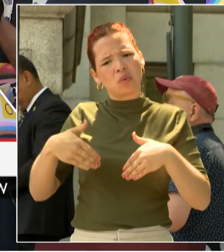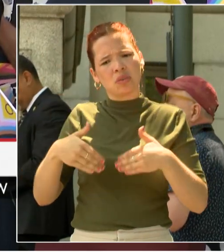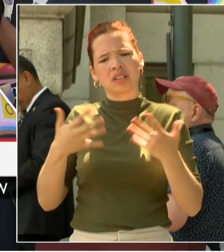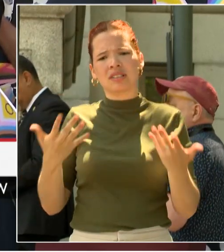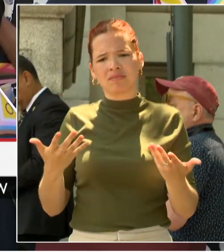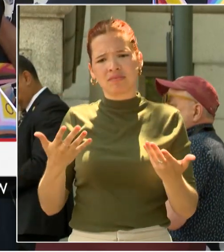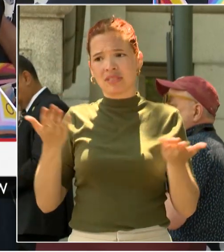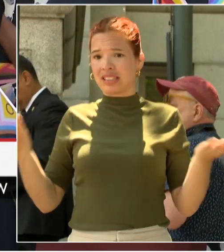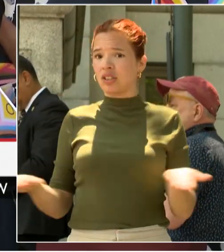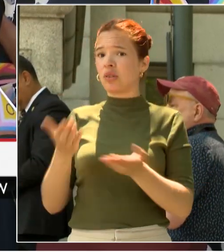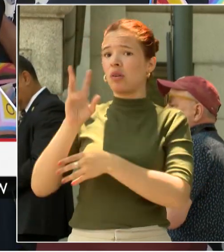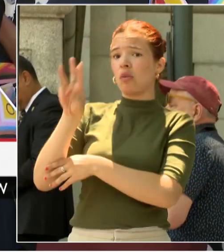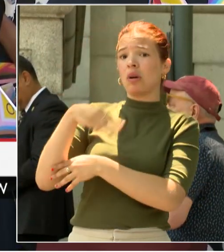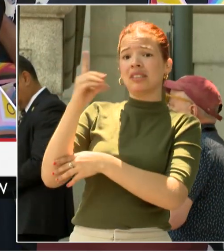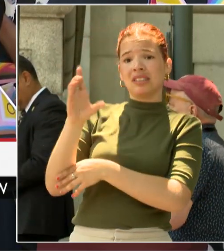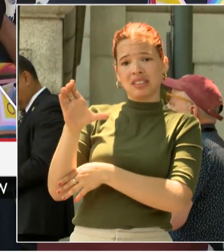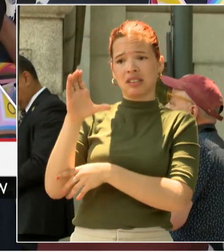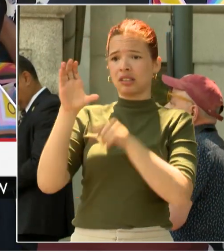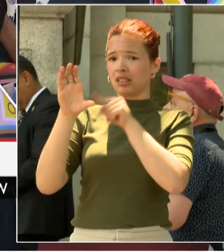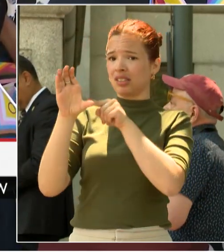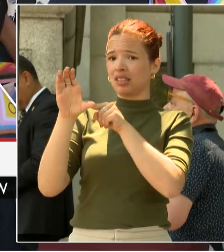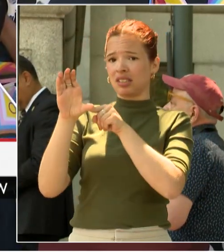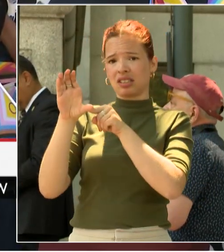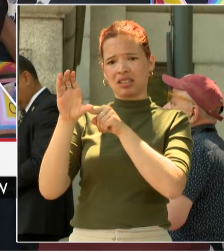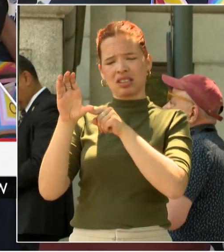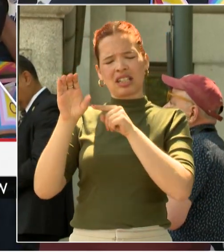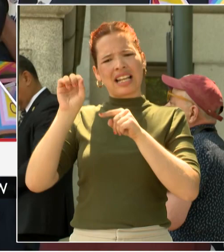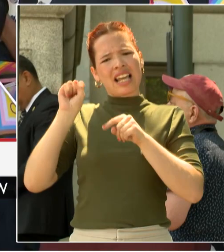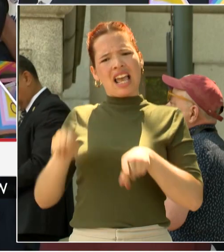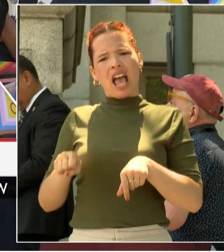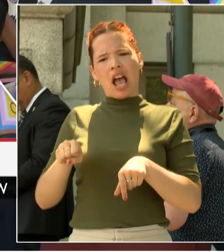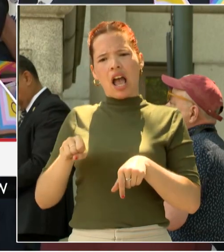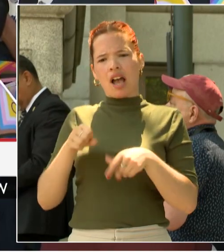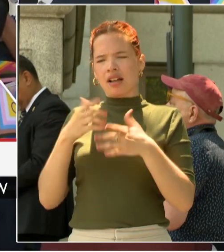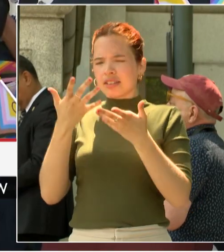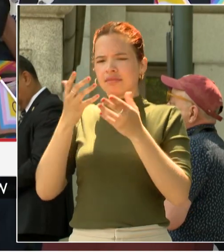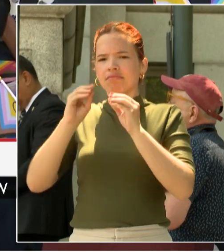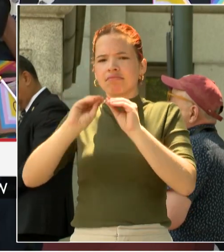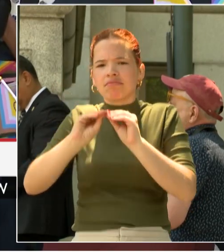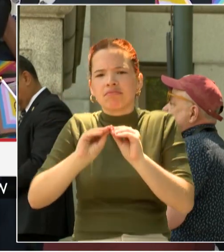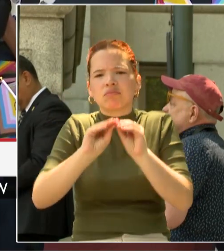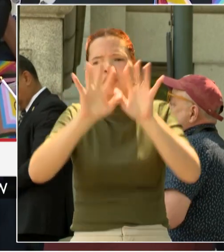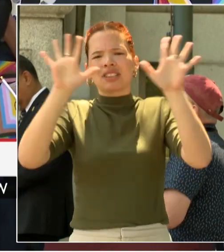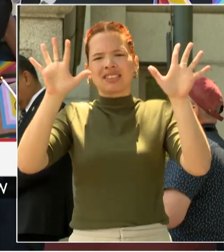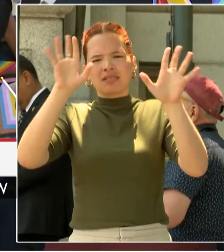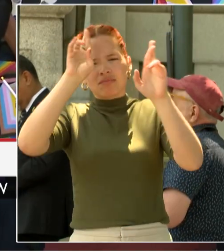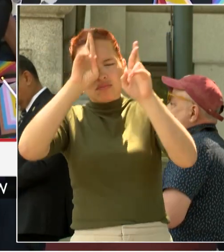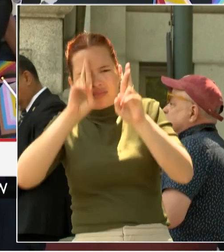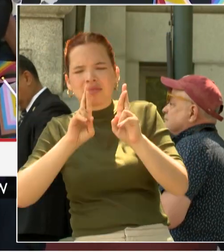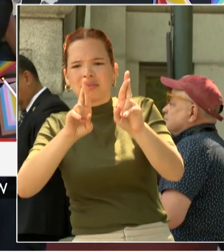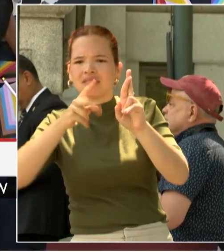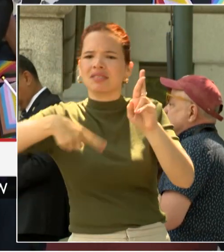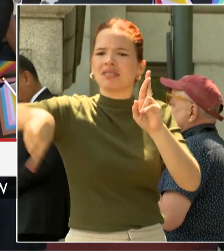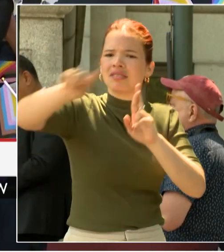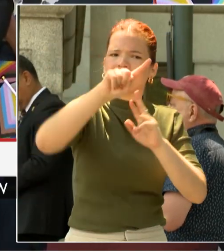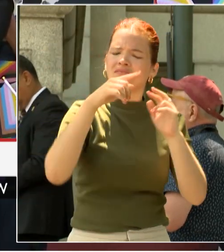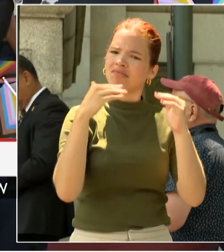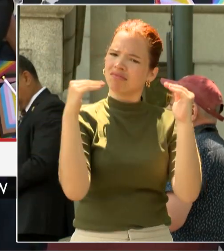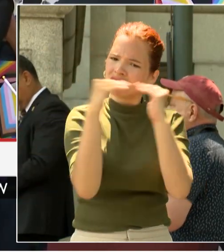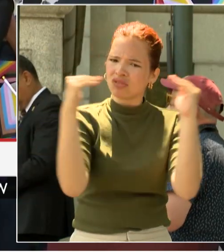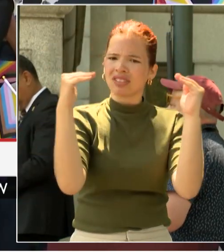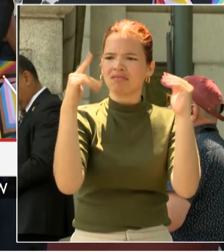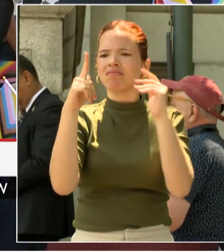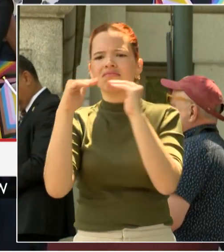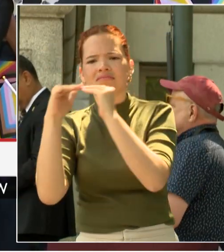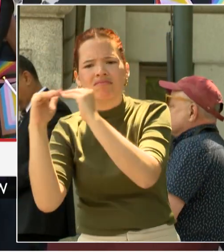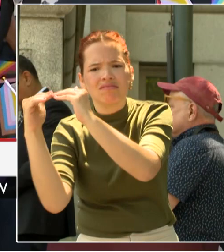a place that has become a beacon of light, leading the way in respect, equality, and justice for all of our